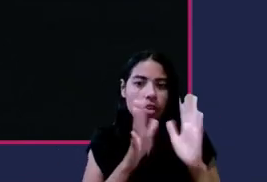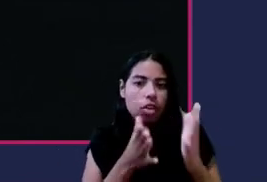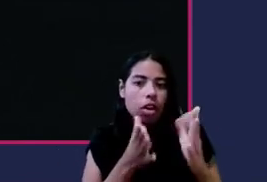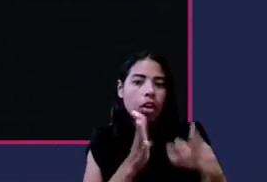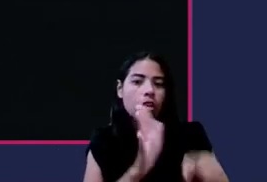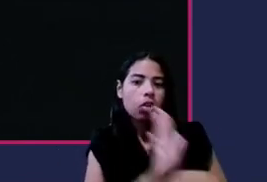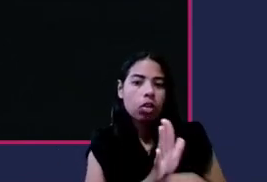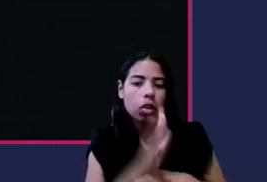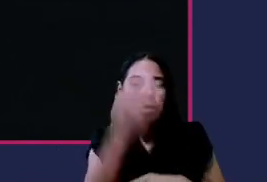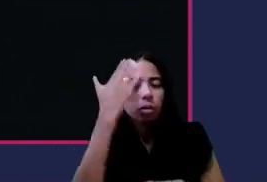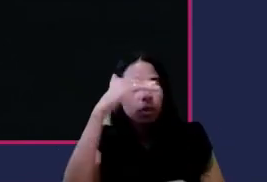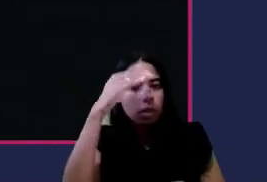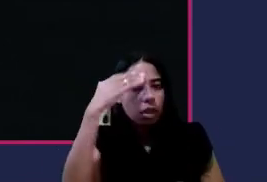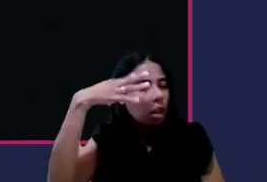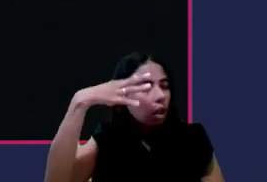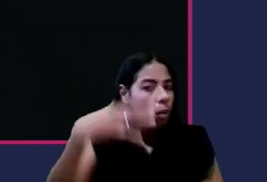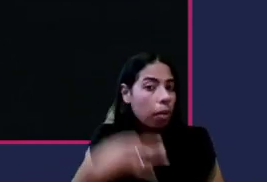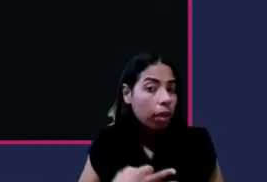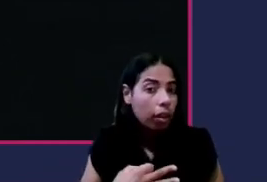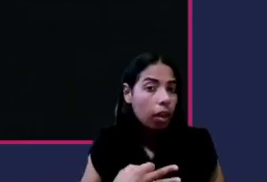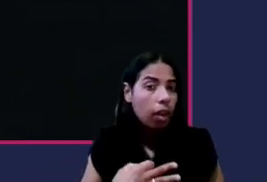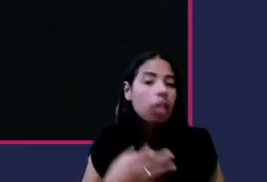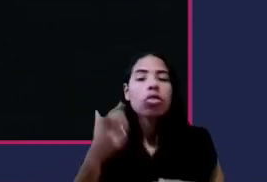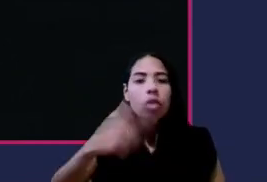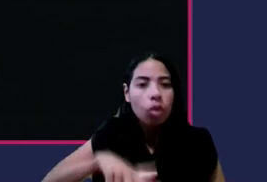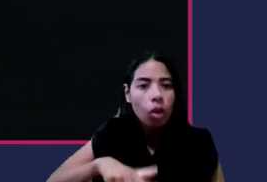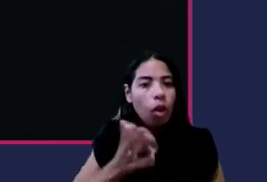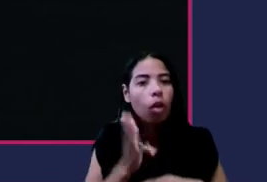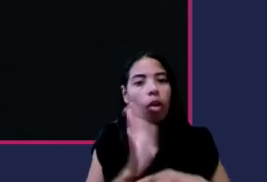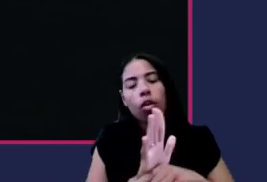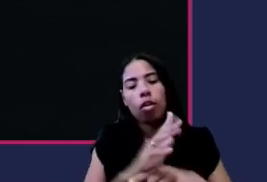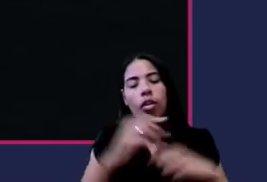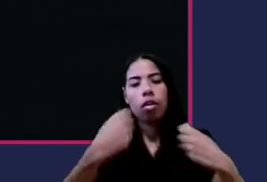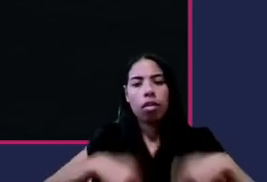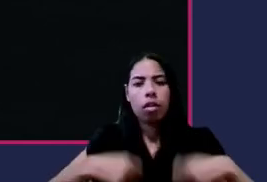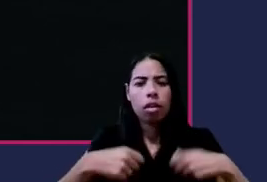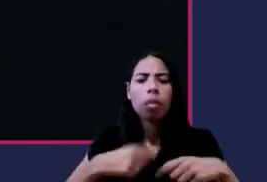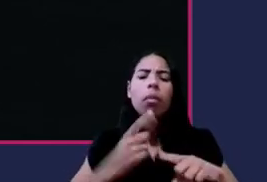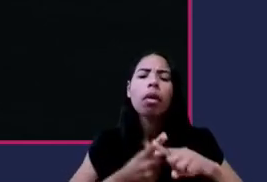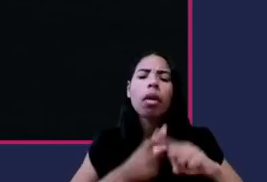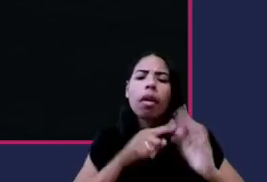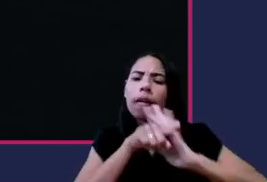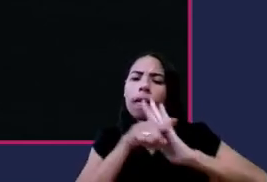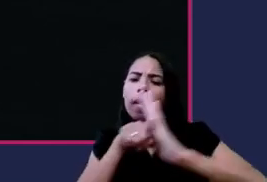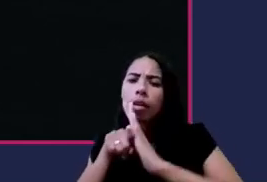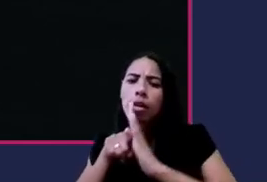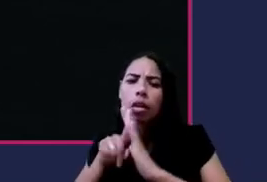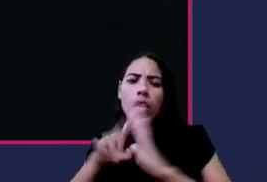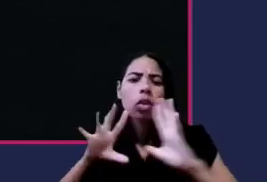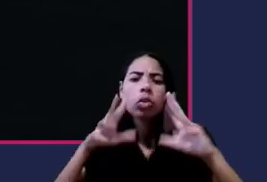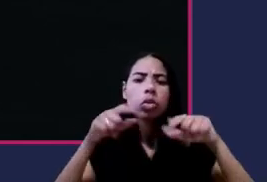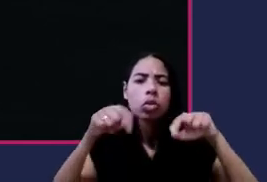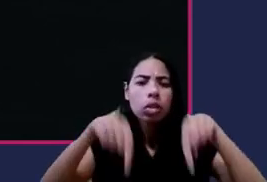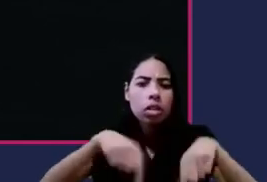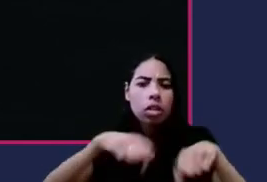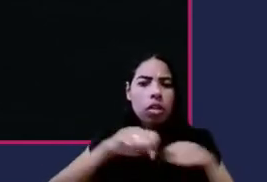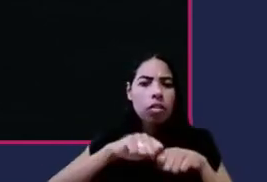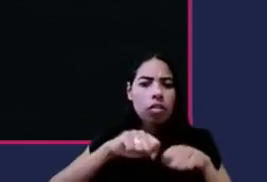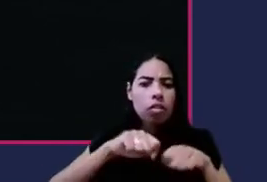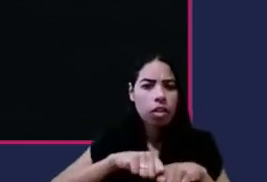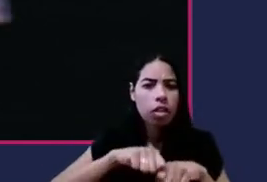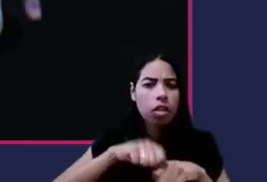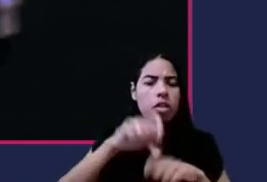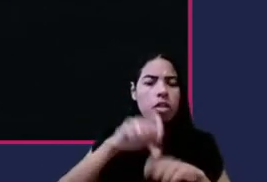We have to understand that they will understand and be helpful now too, because the research that